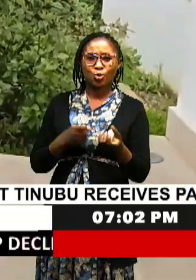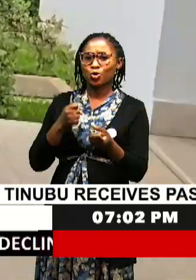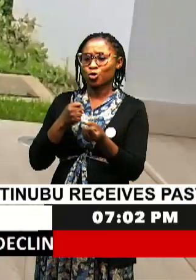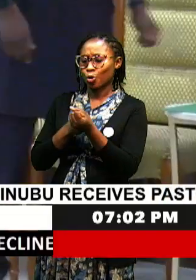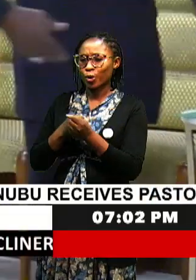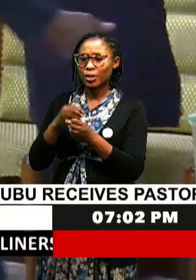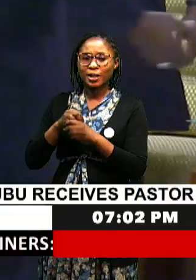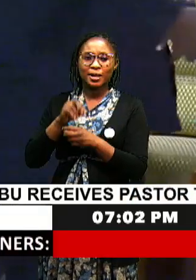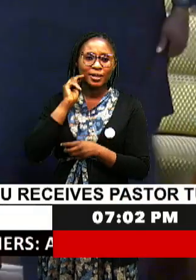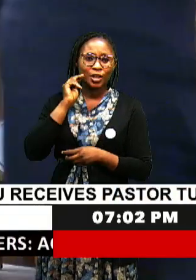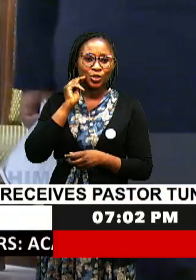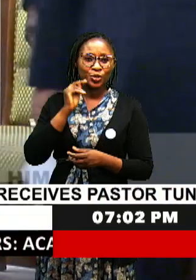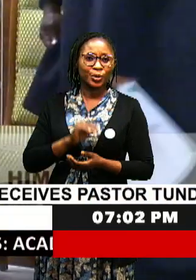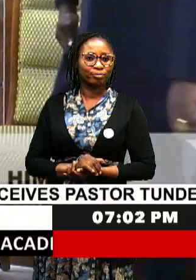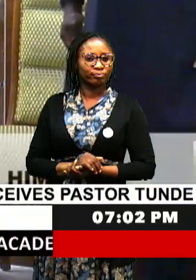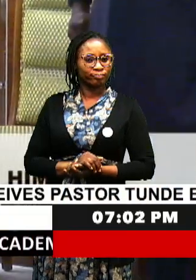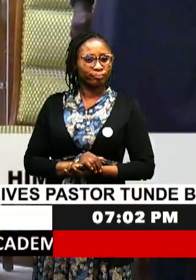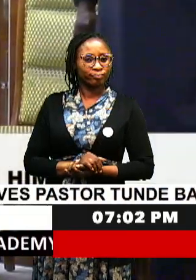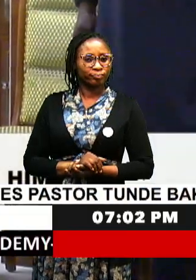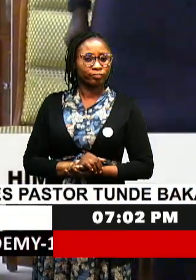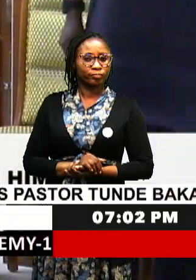Nigeria.